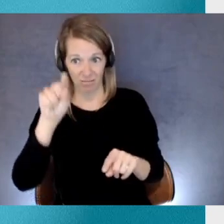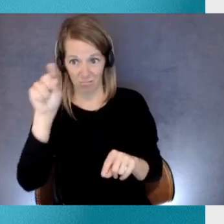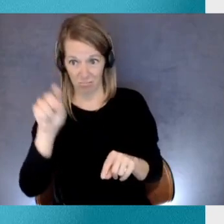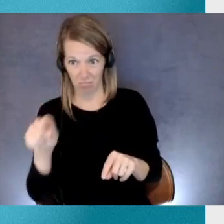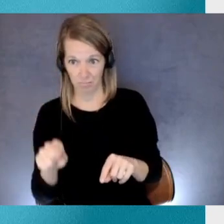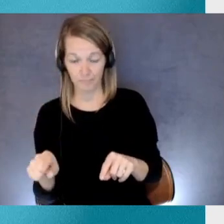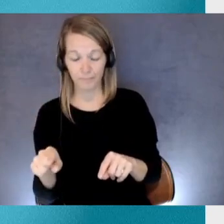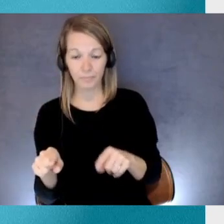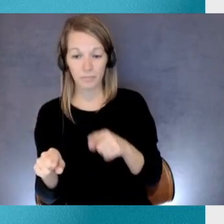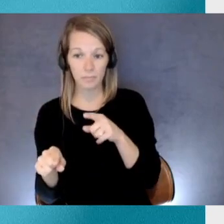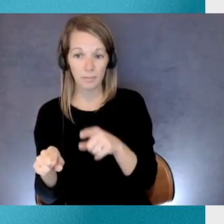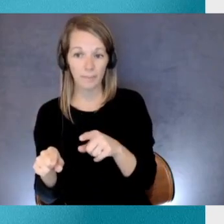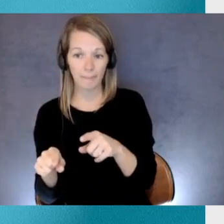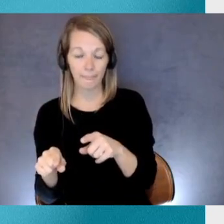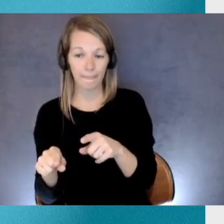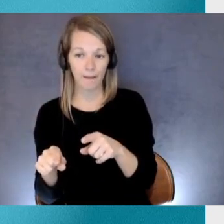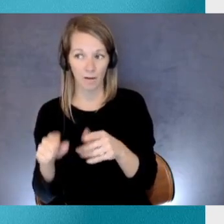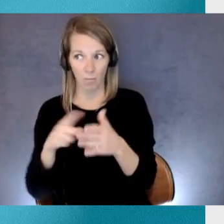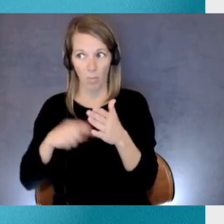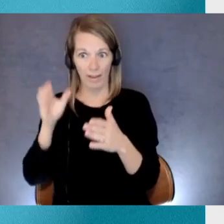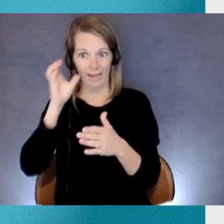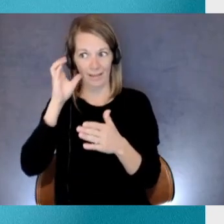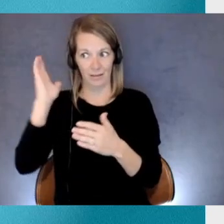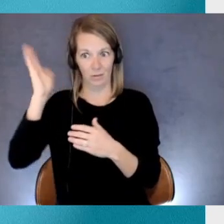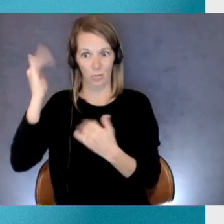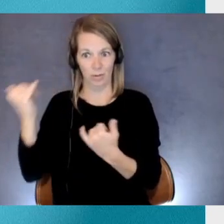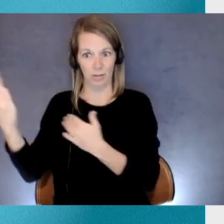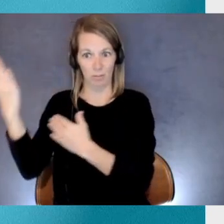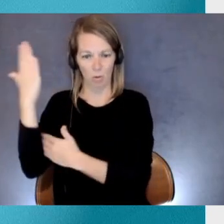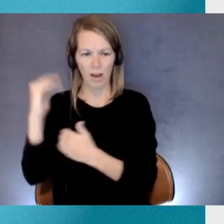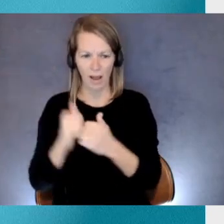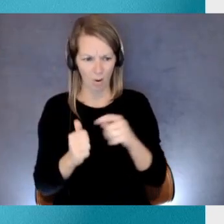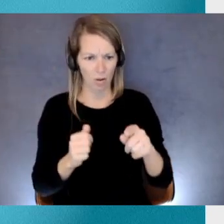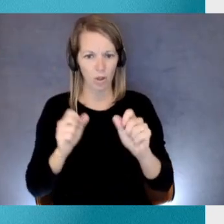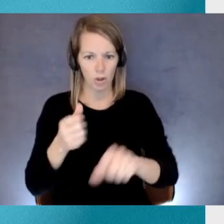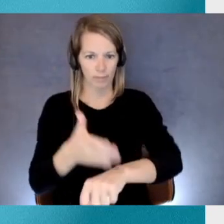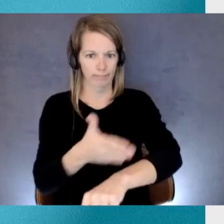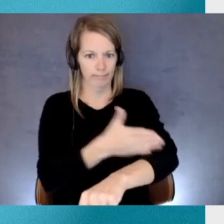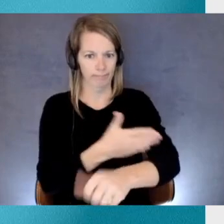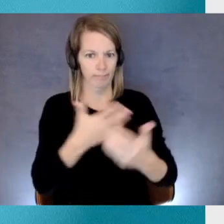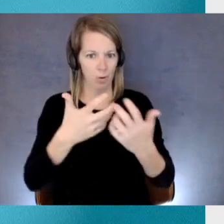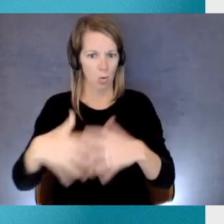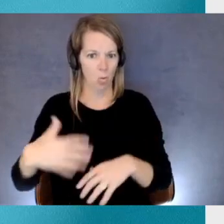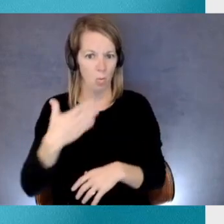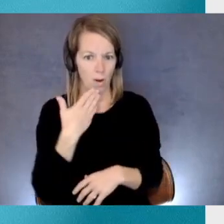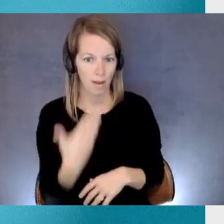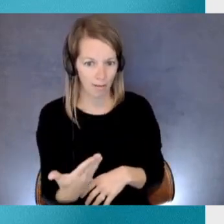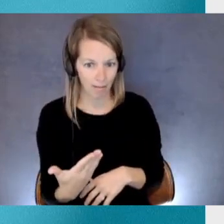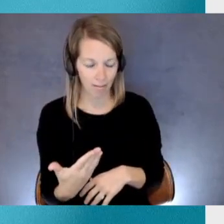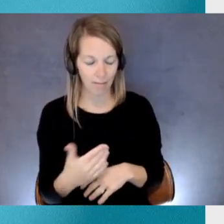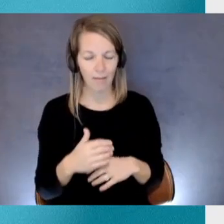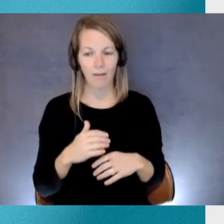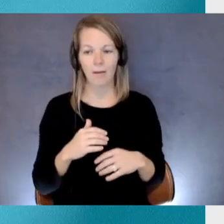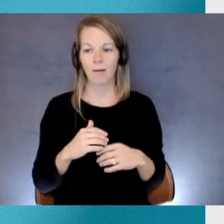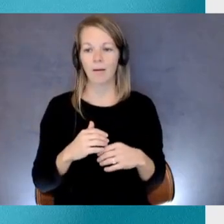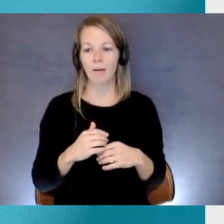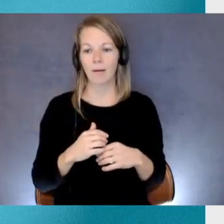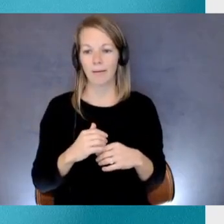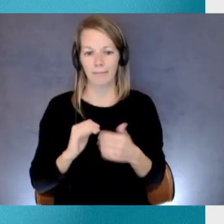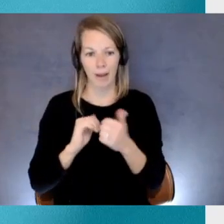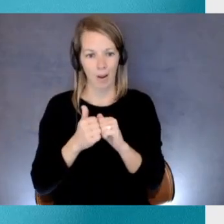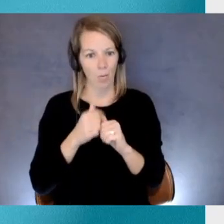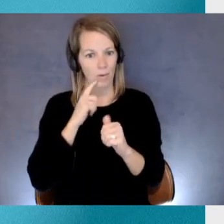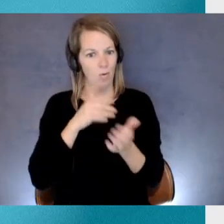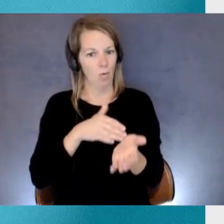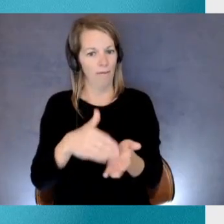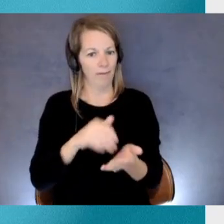what we listened to this morning, talked about how this could go well, how this can go better, how this can go better than sometimes how we often encounter